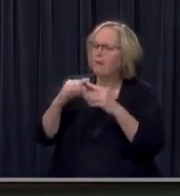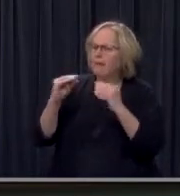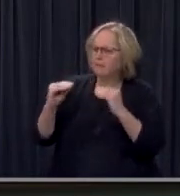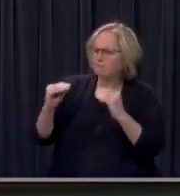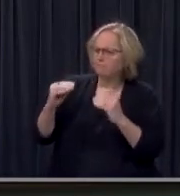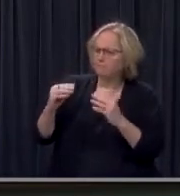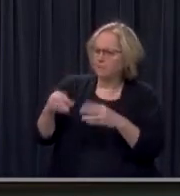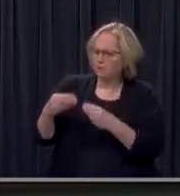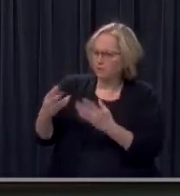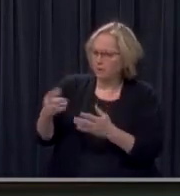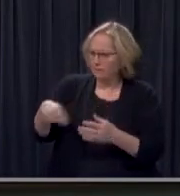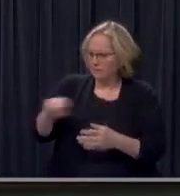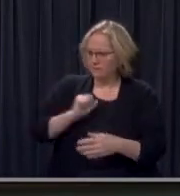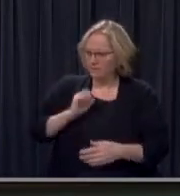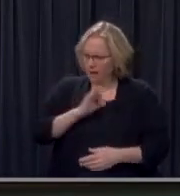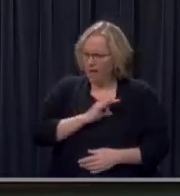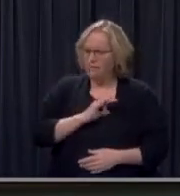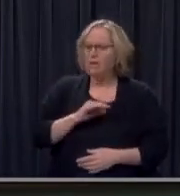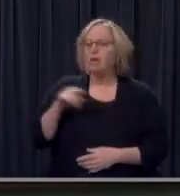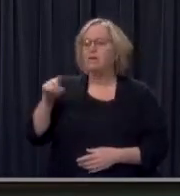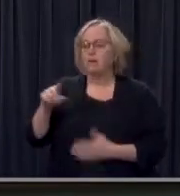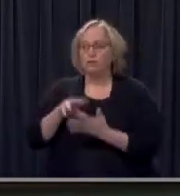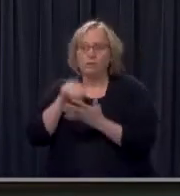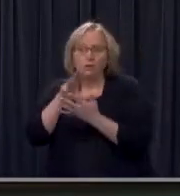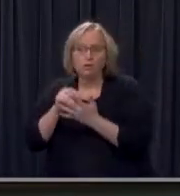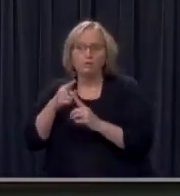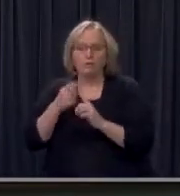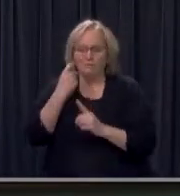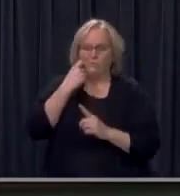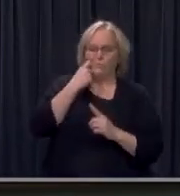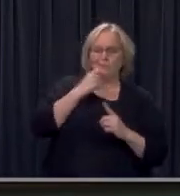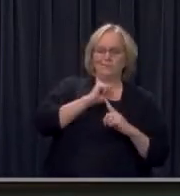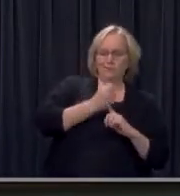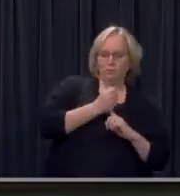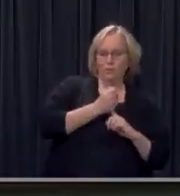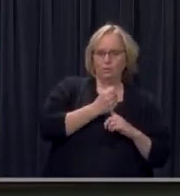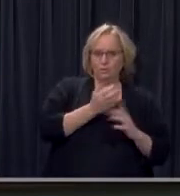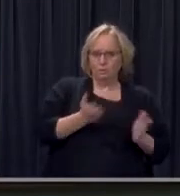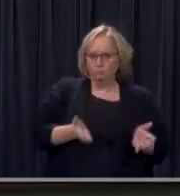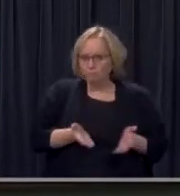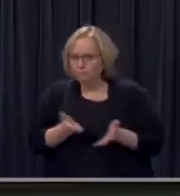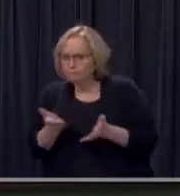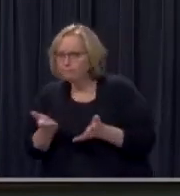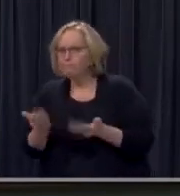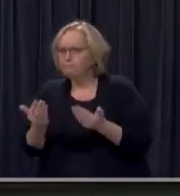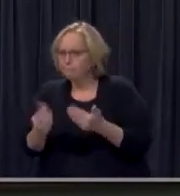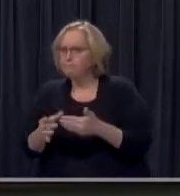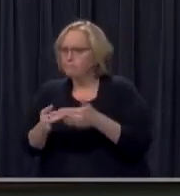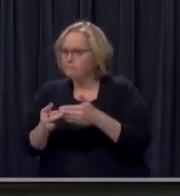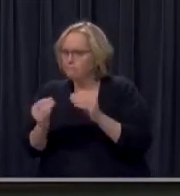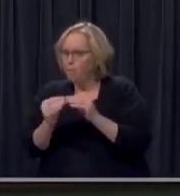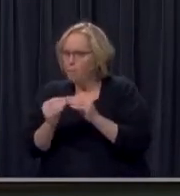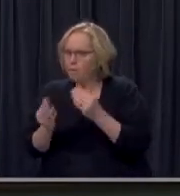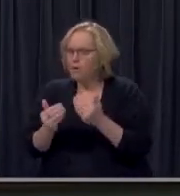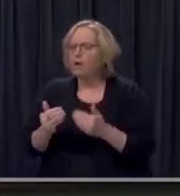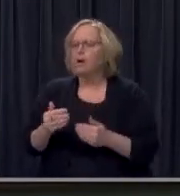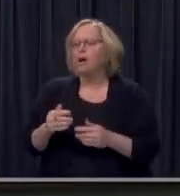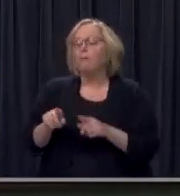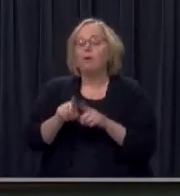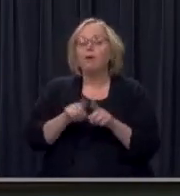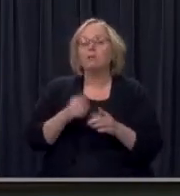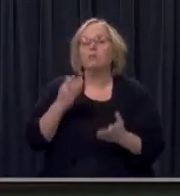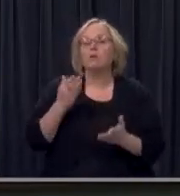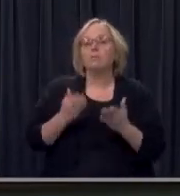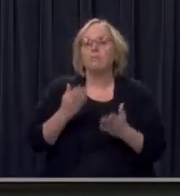all have learned to give these teachers to free them up to use it more? And then, but also maybe someone who